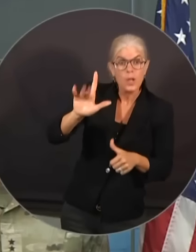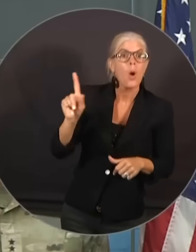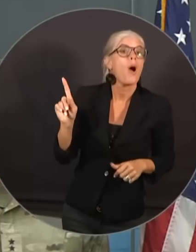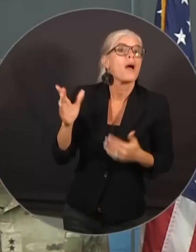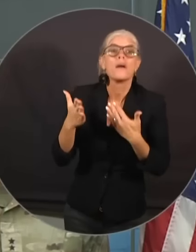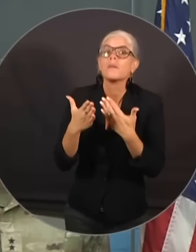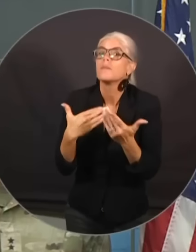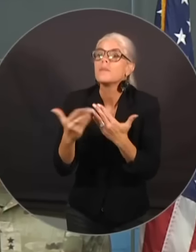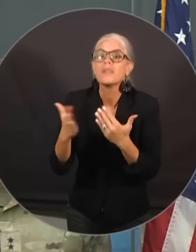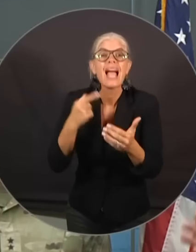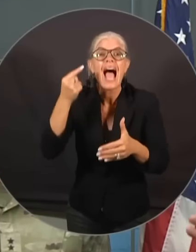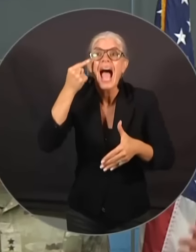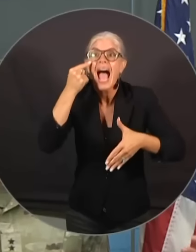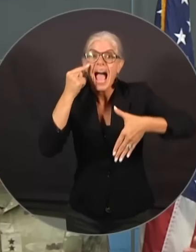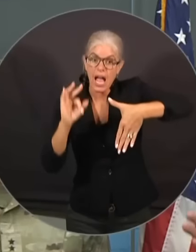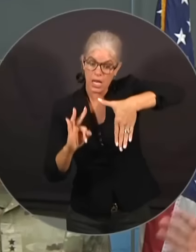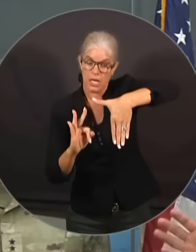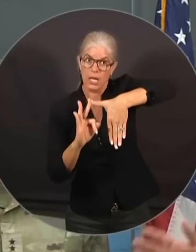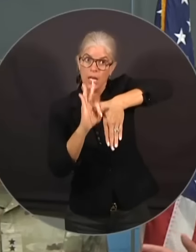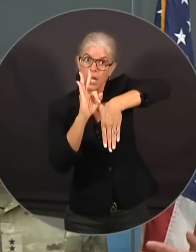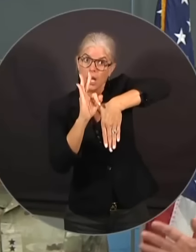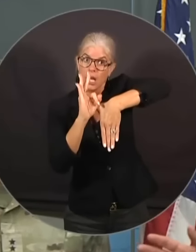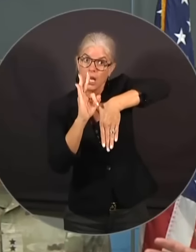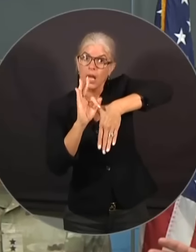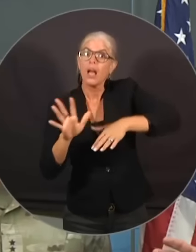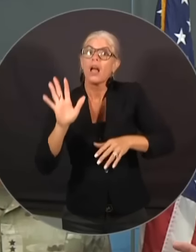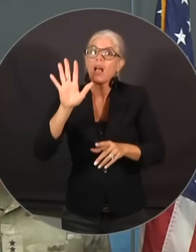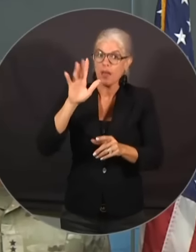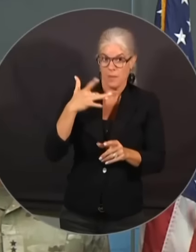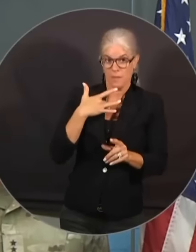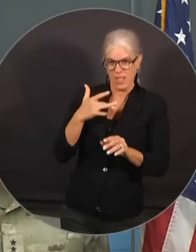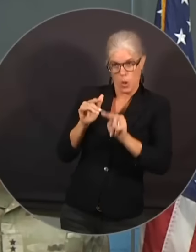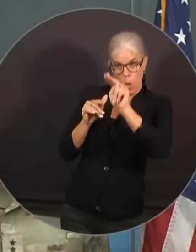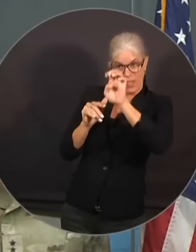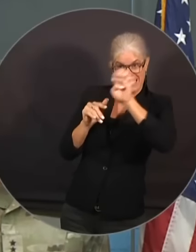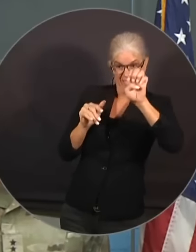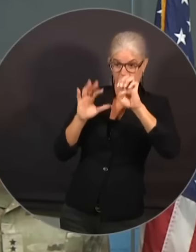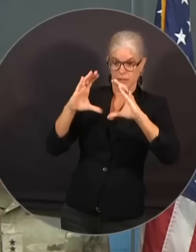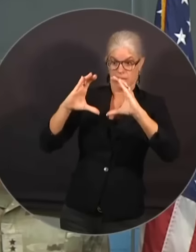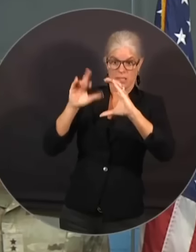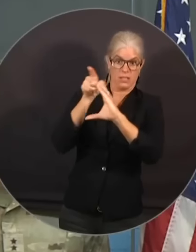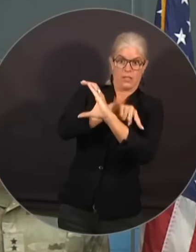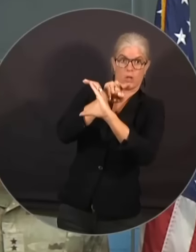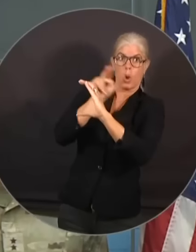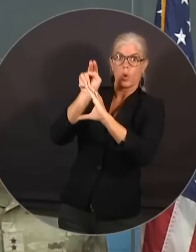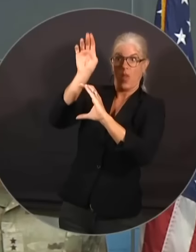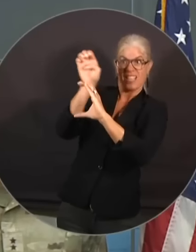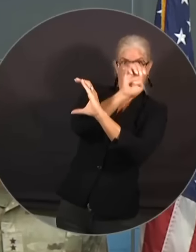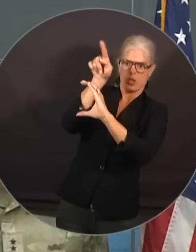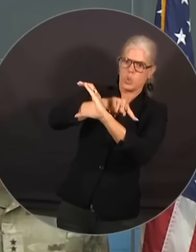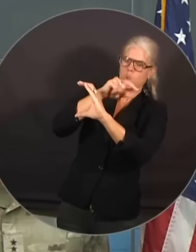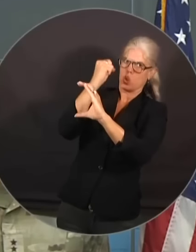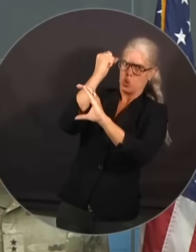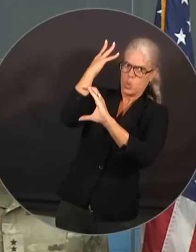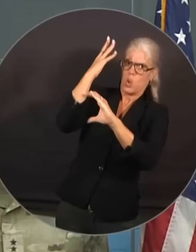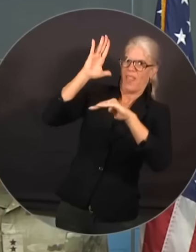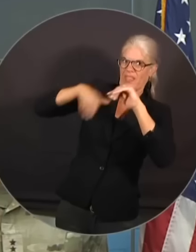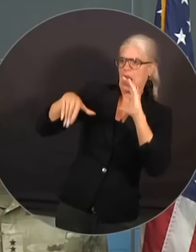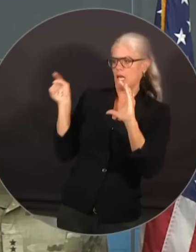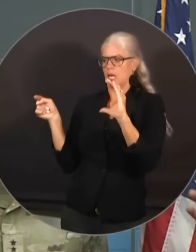hits, particularly on the northeast side of that storm, that's going to whip up a lot of storm surge. And so if it's